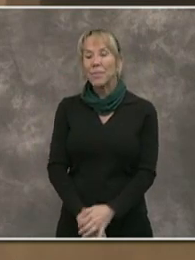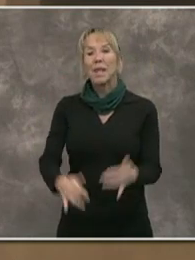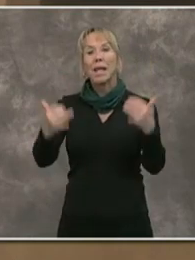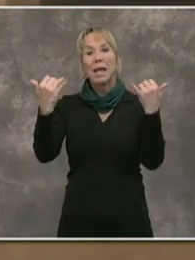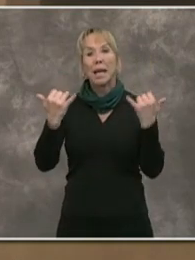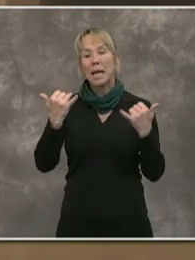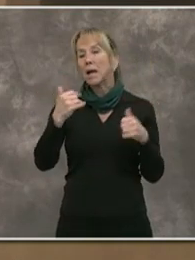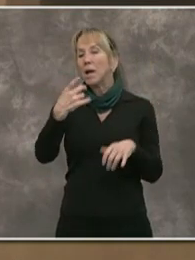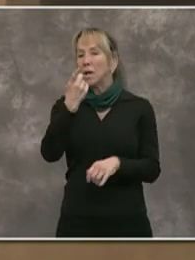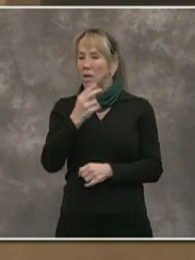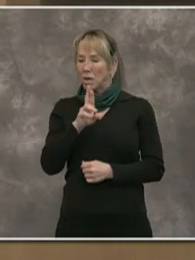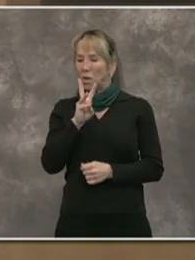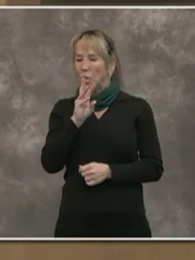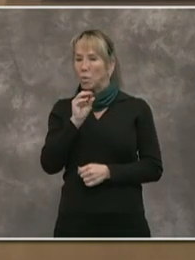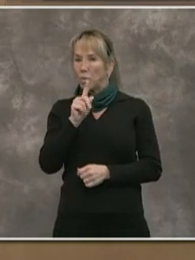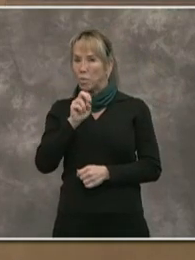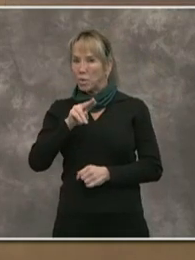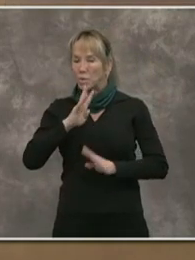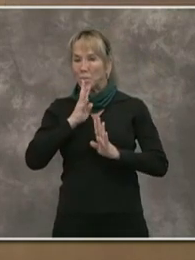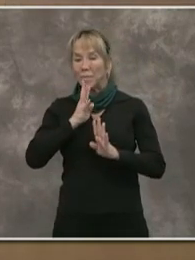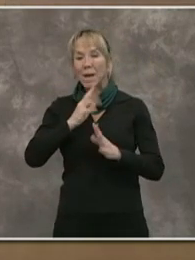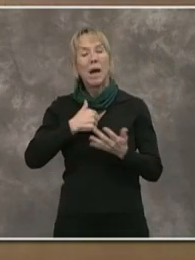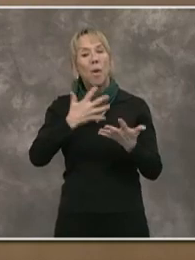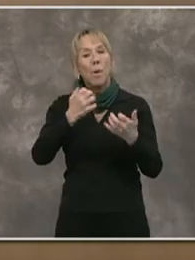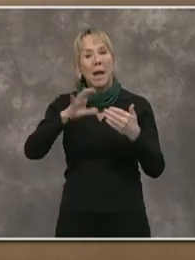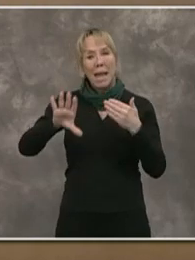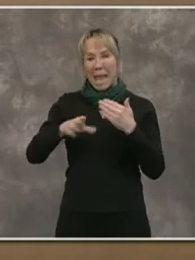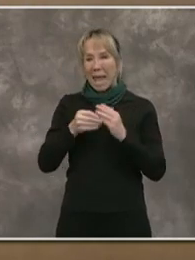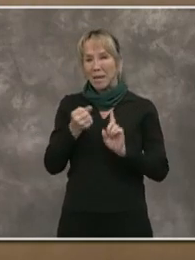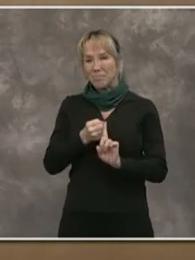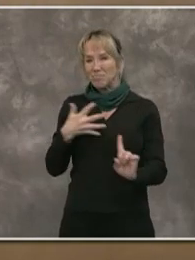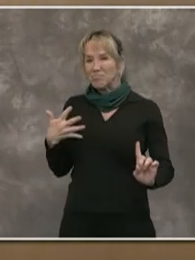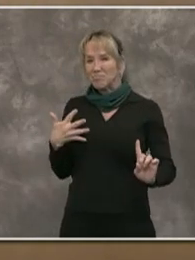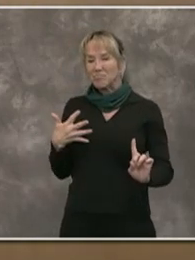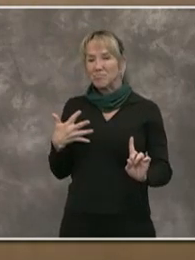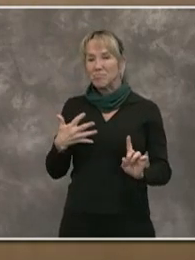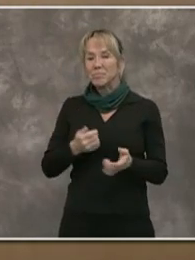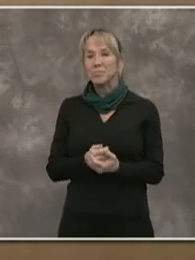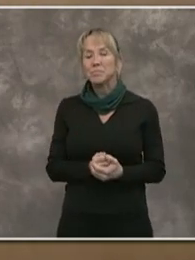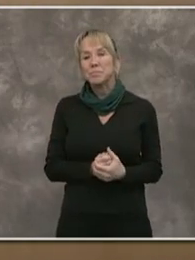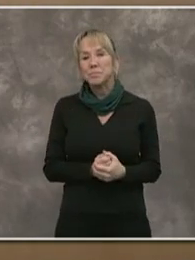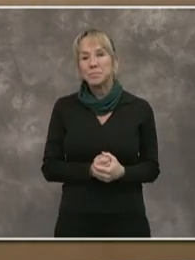This is Dr. Wooten. I just wanted to add to that. We